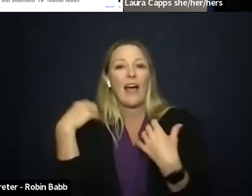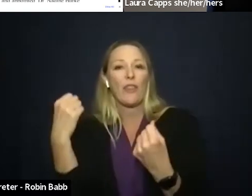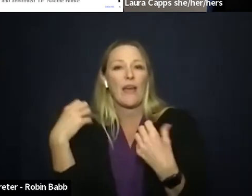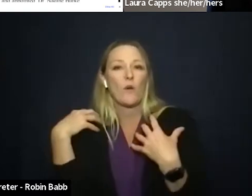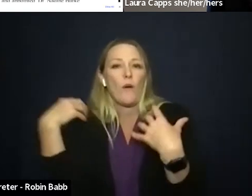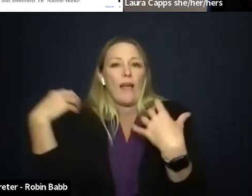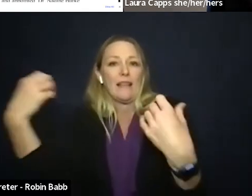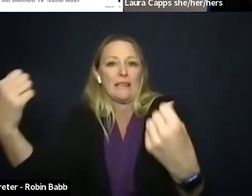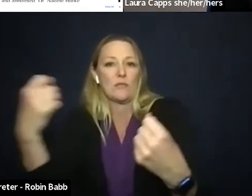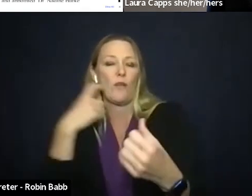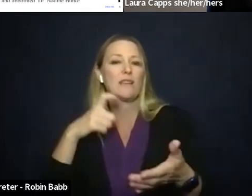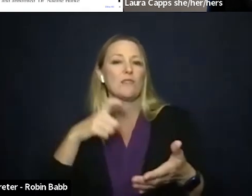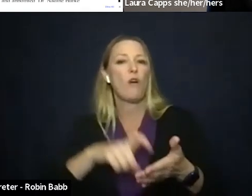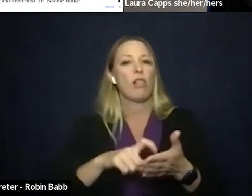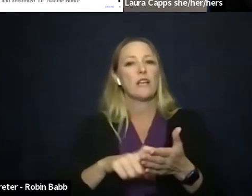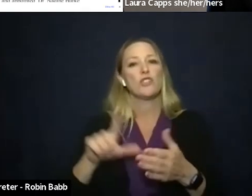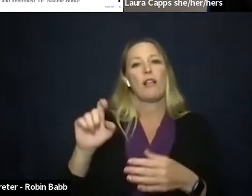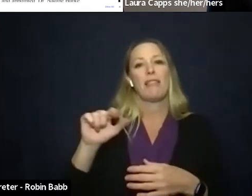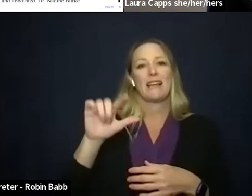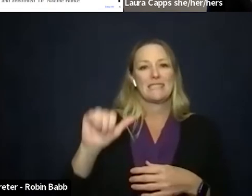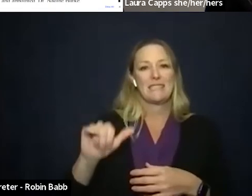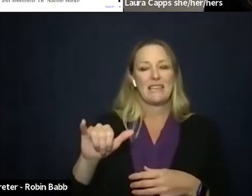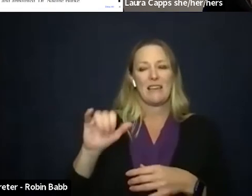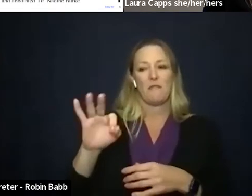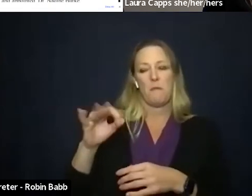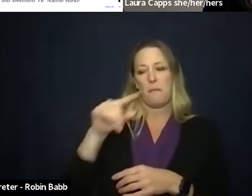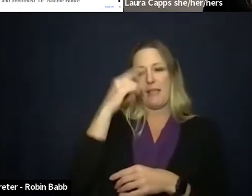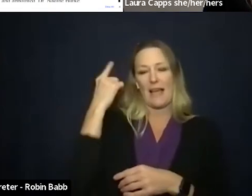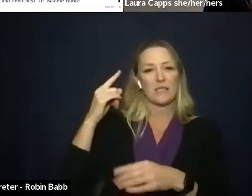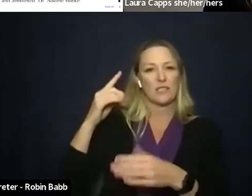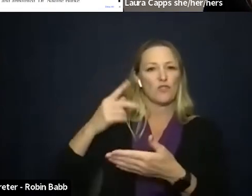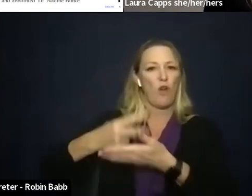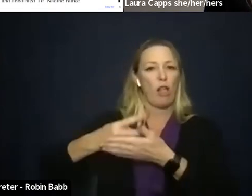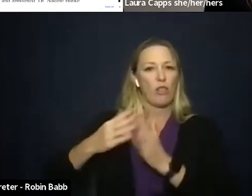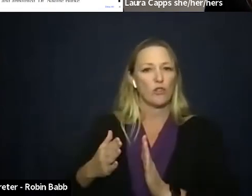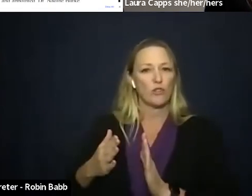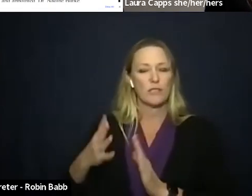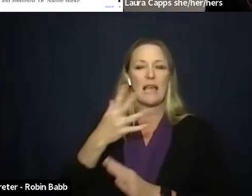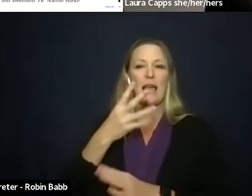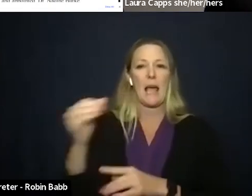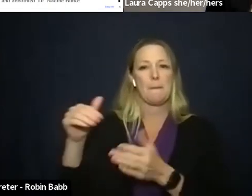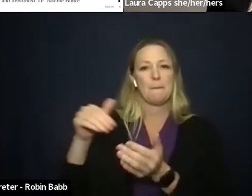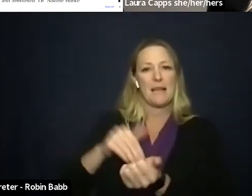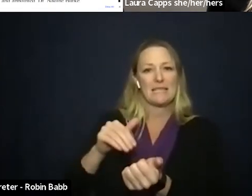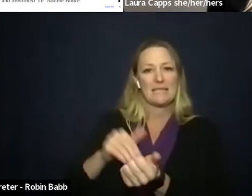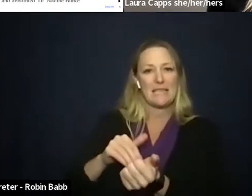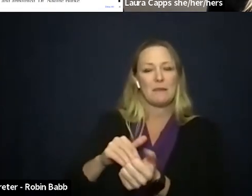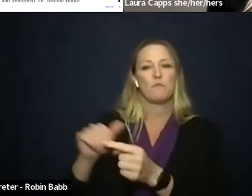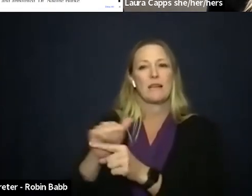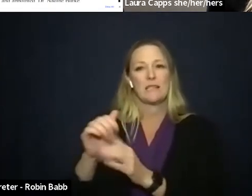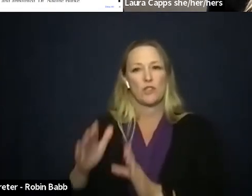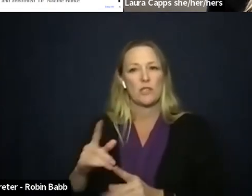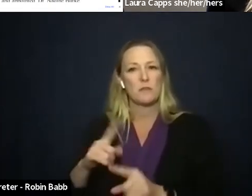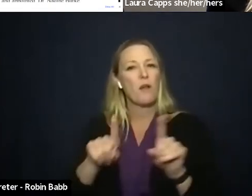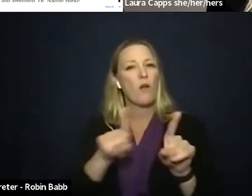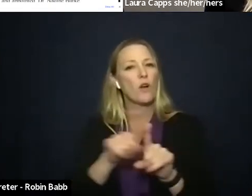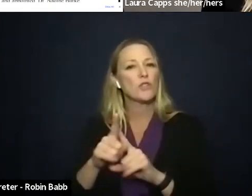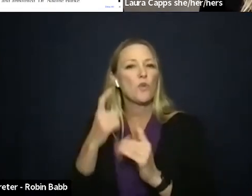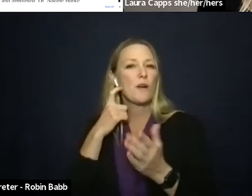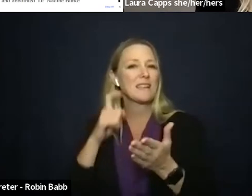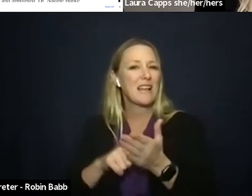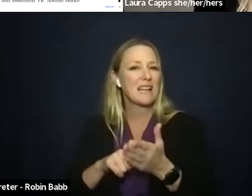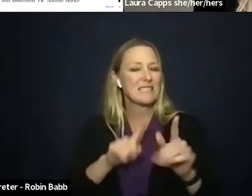legacy of not only black scholars and medical practitioners in medicine but also recognizes other ways that black